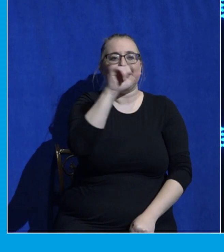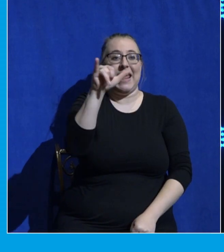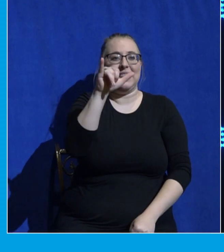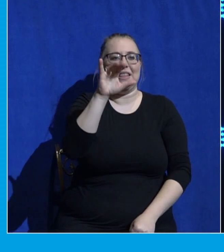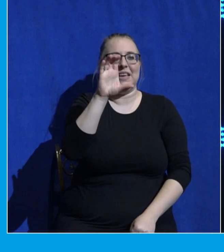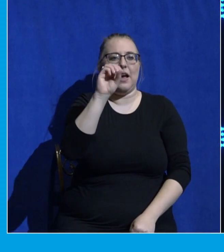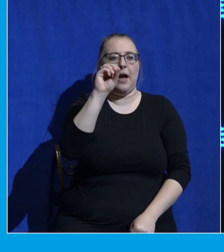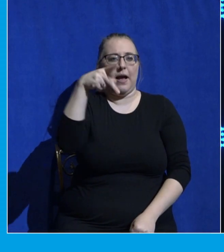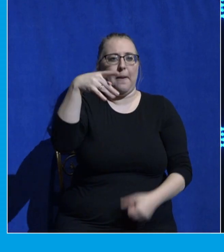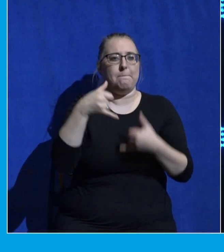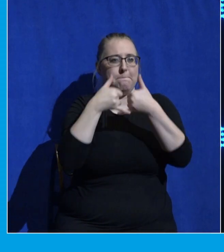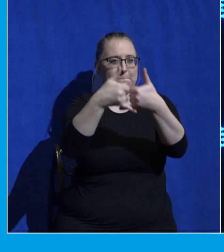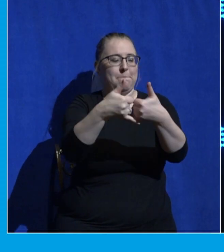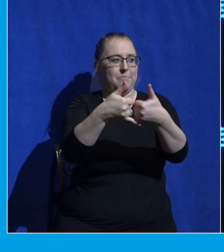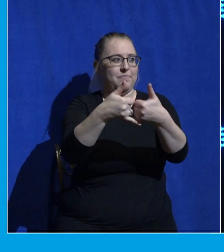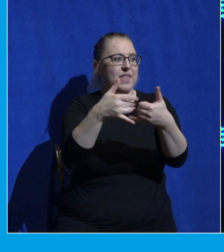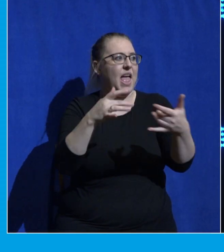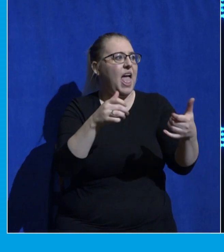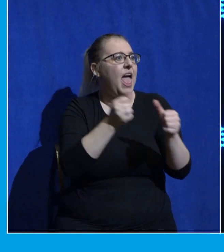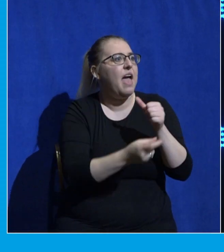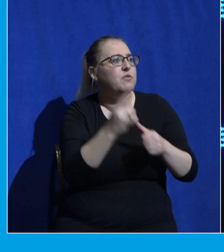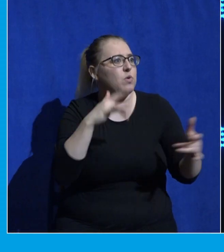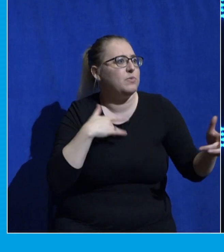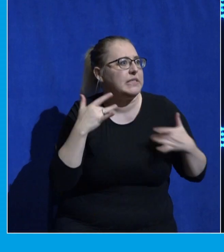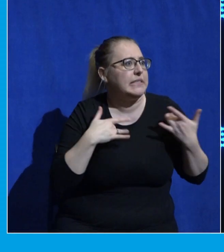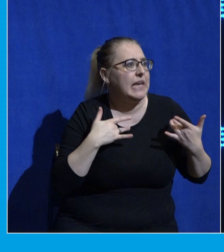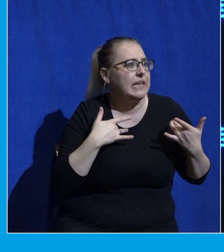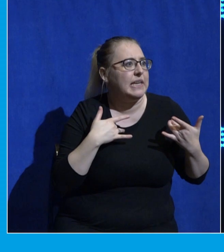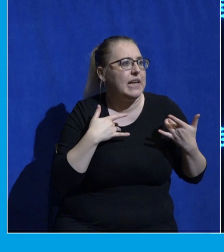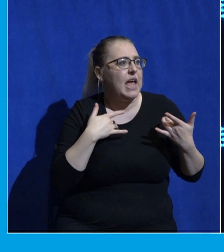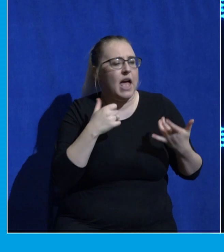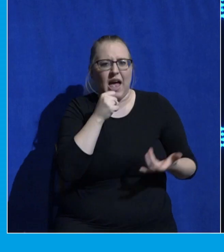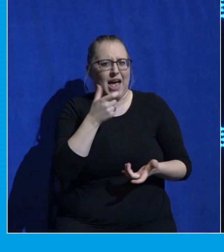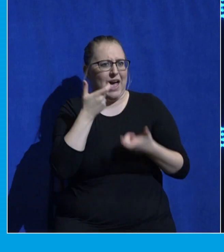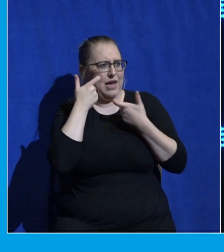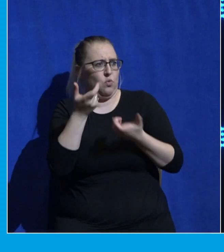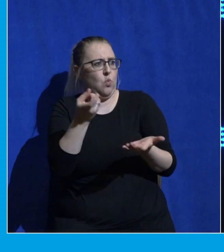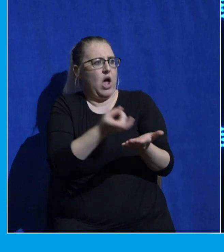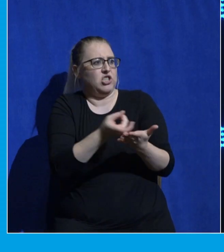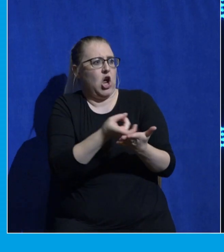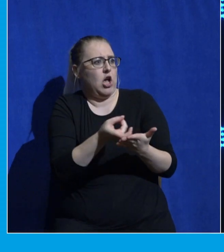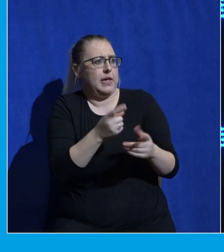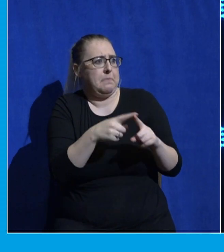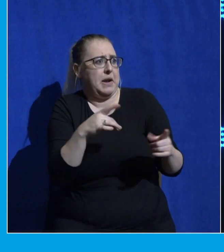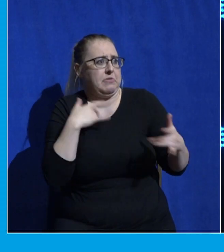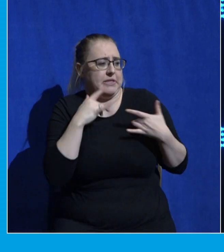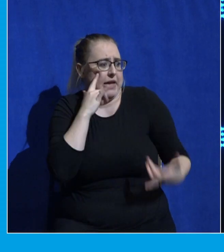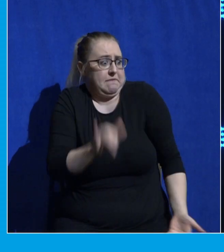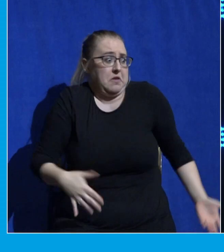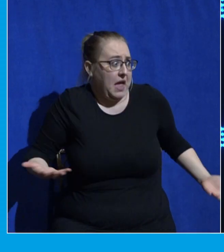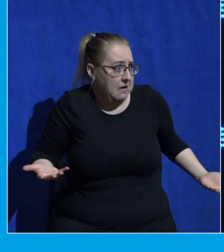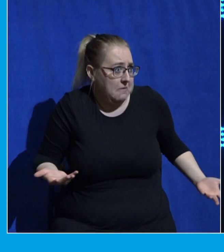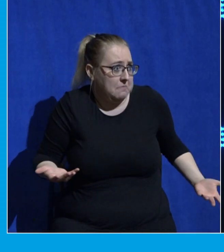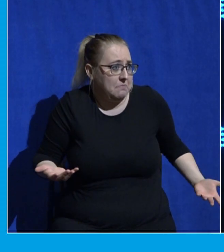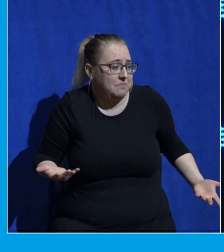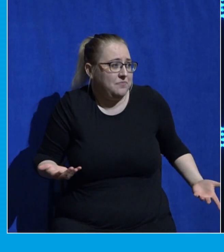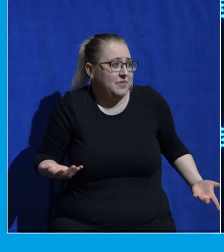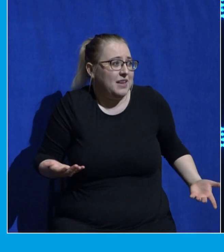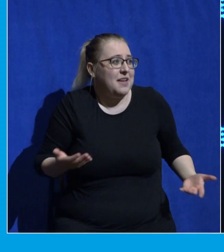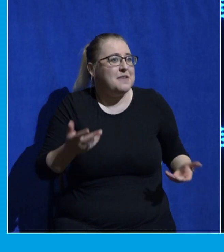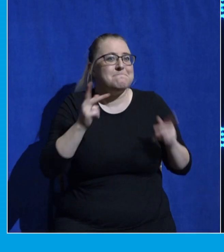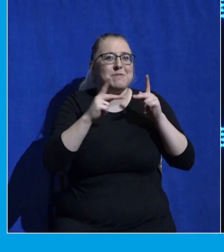because everybody was excited. I was excited. I don't even watch hockey. But I was excited. Some of you guys were out in the